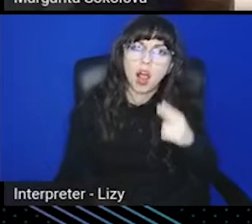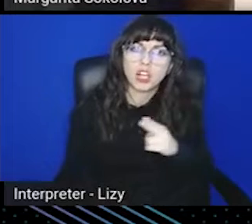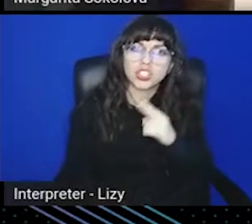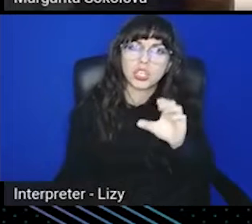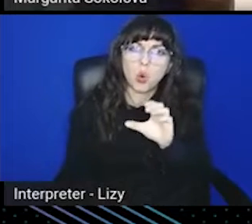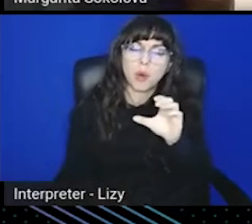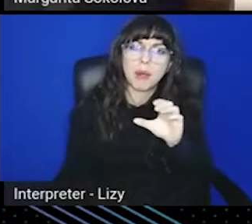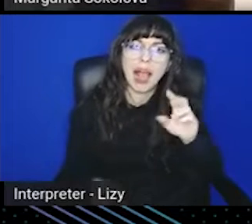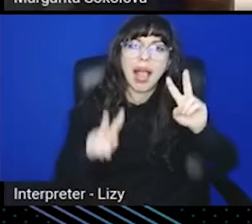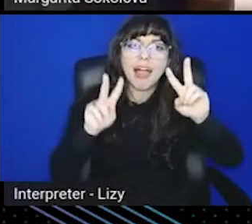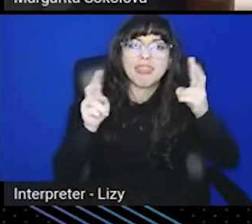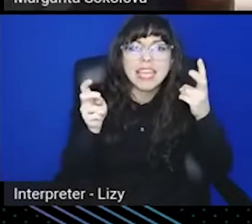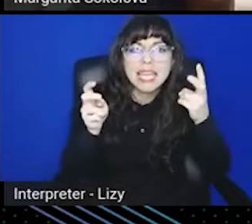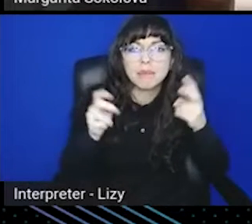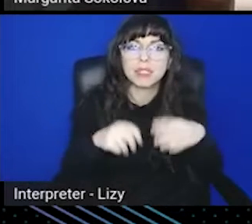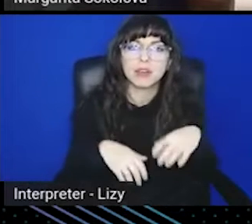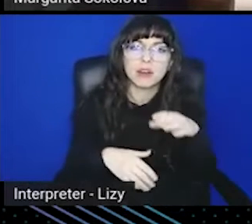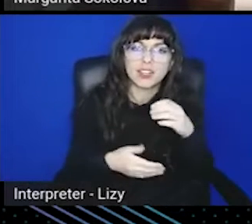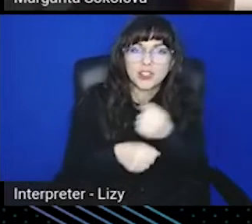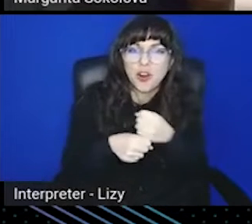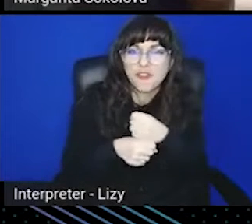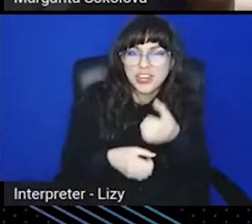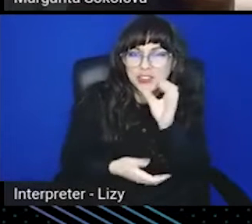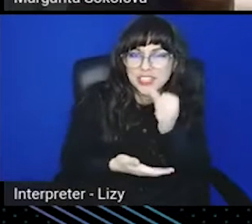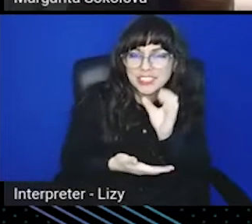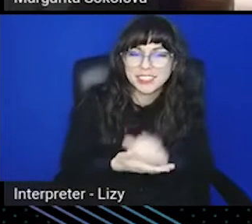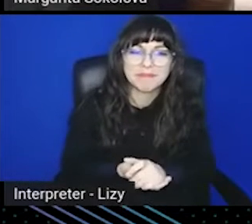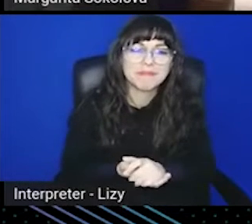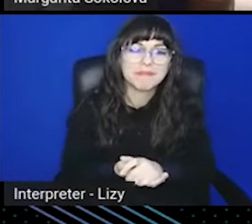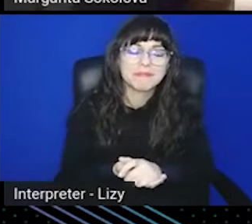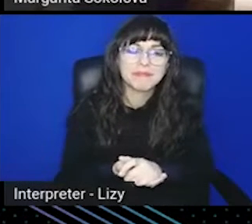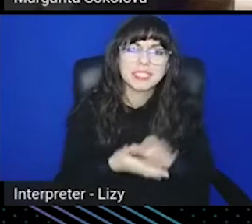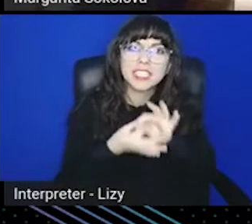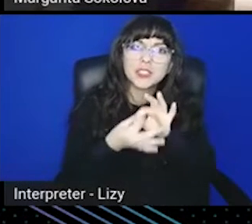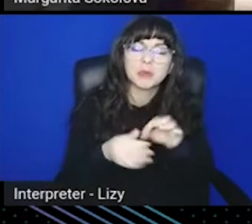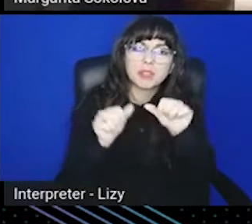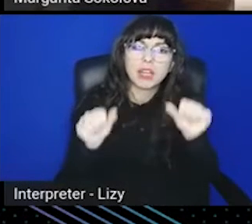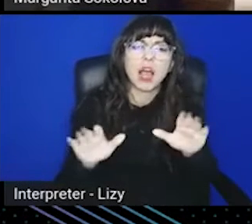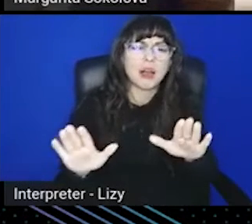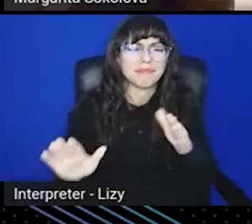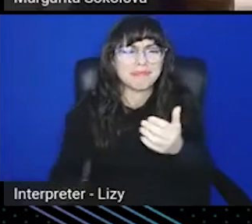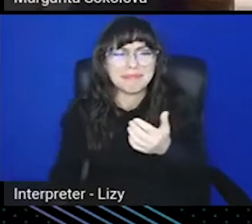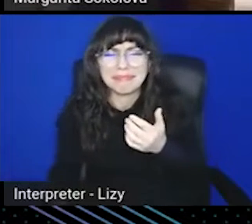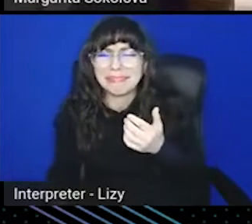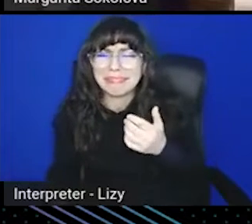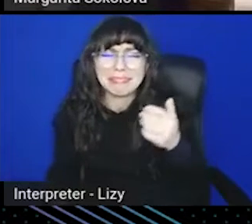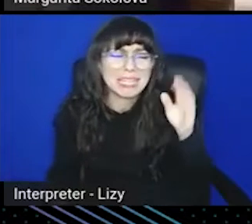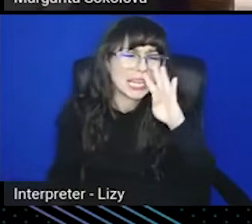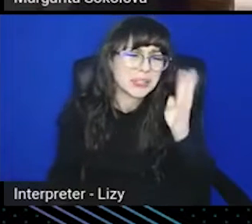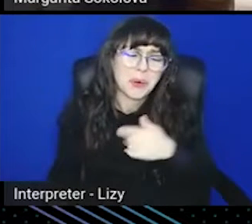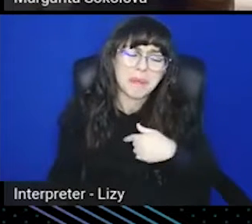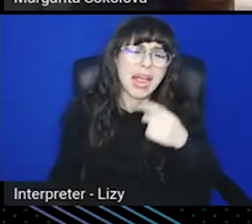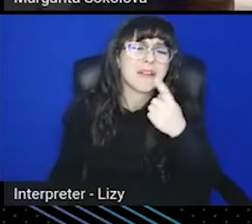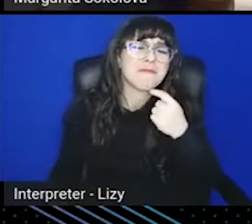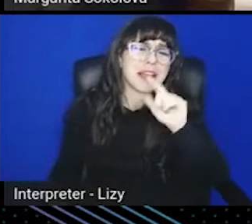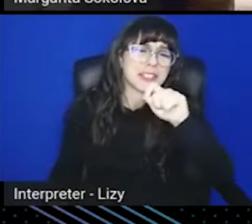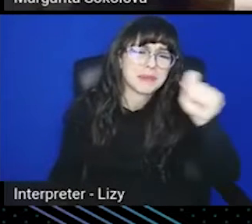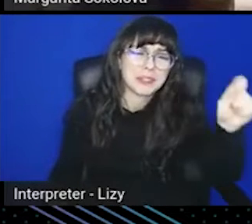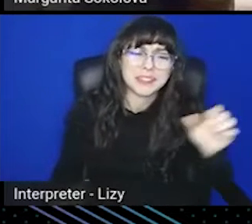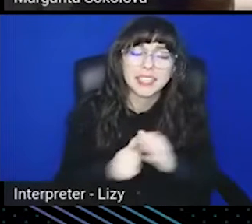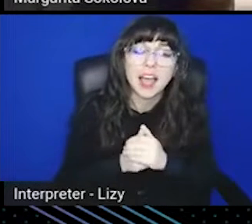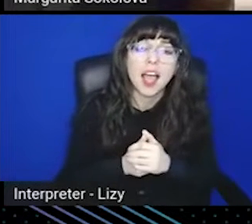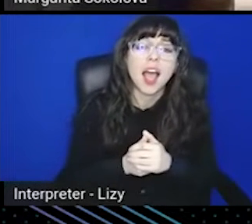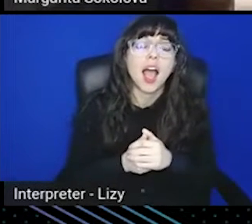drinks. In terms of the architecture, ignore my red squiggles. In terms of the architecture, I have a